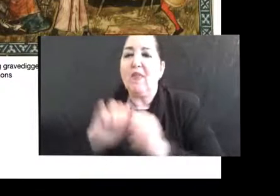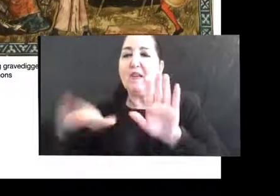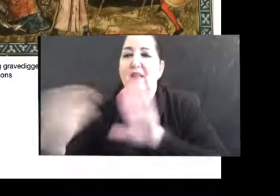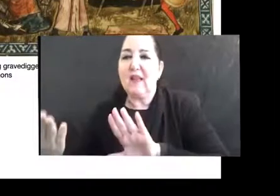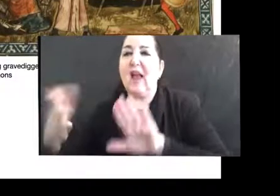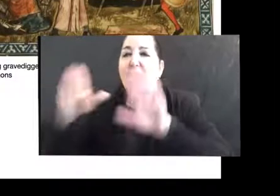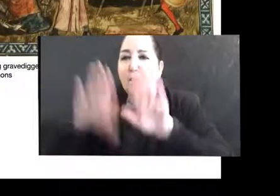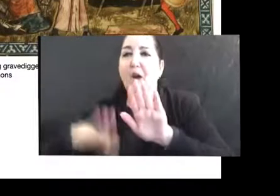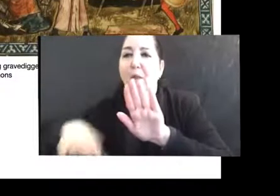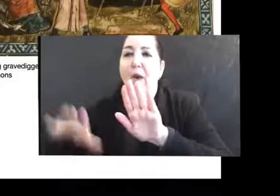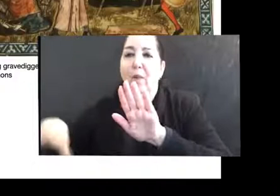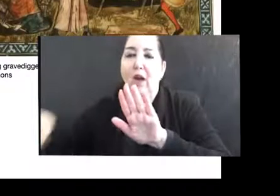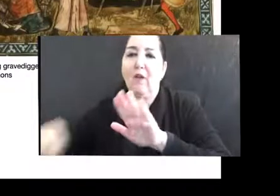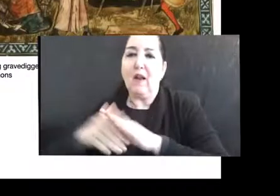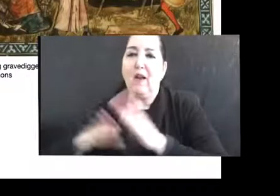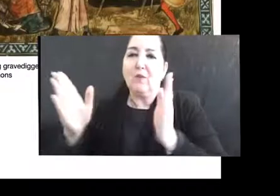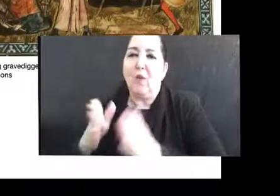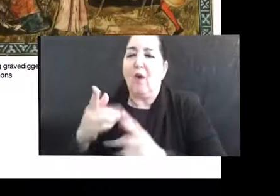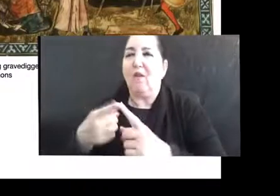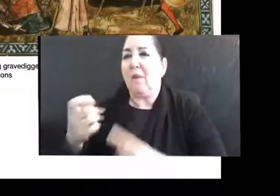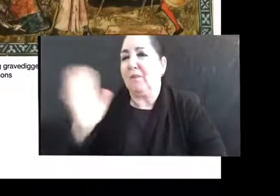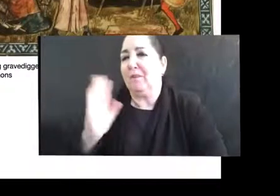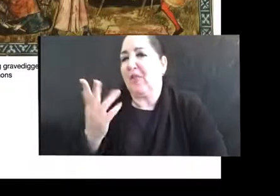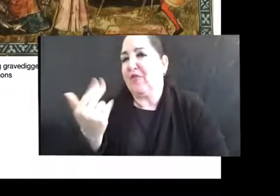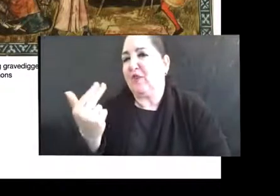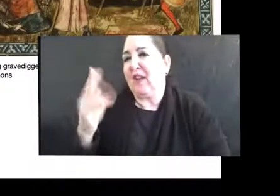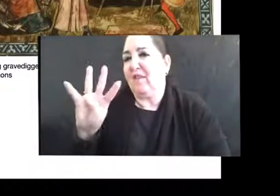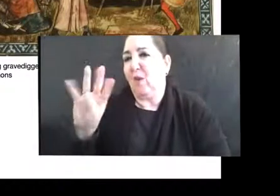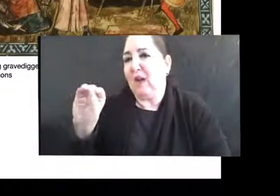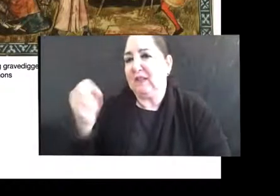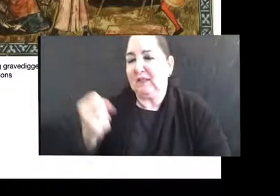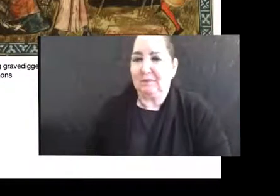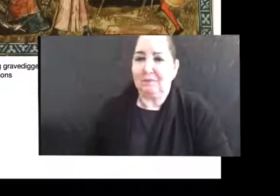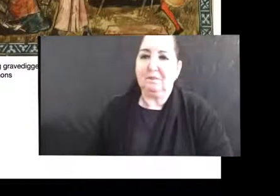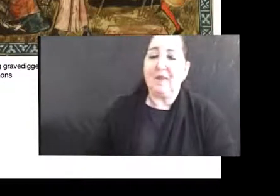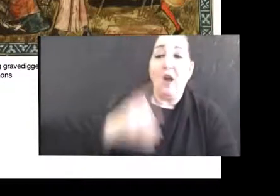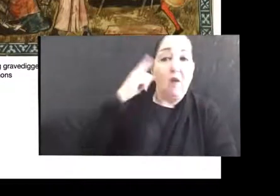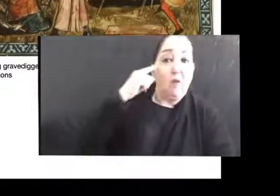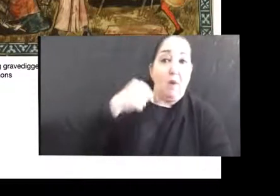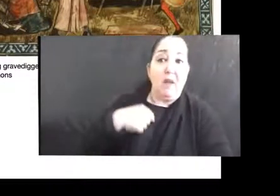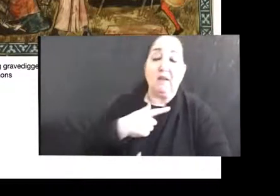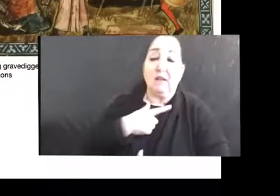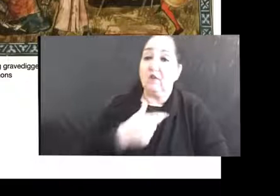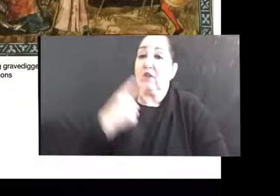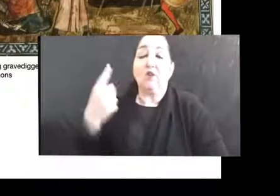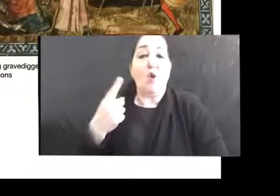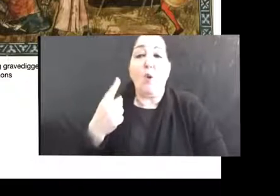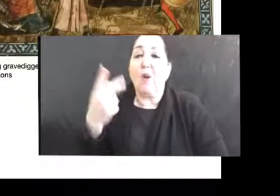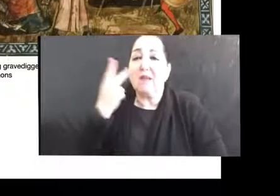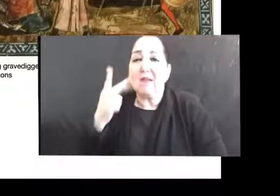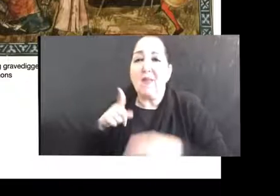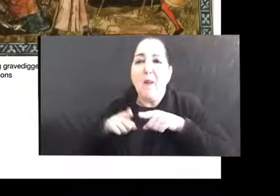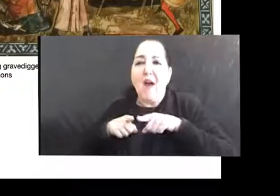burying their dead in this miniature from 1340s. So to me, it's interesting to constantly kind